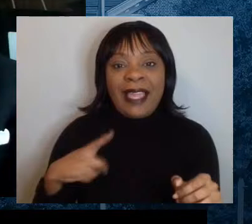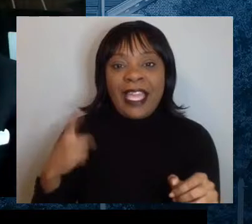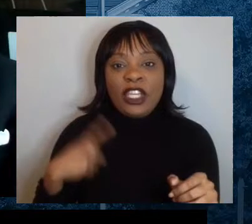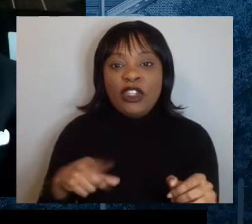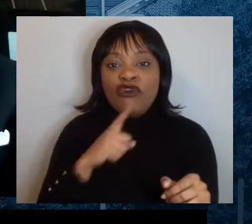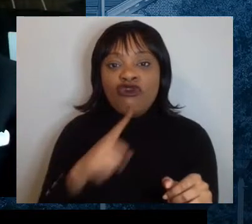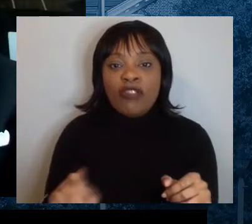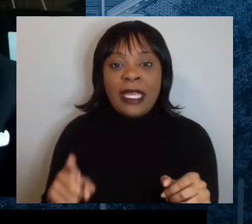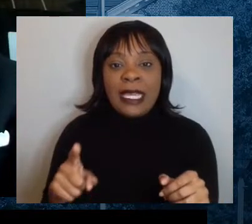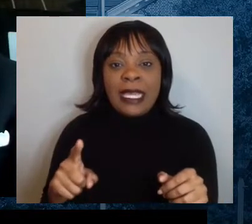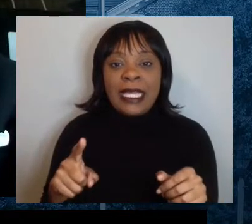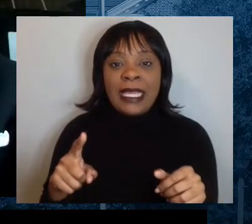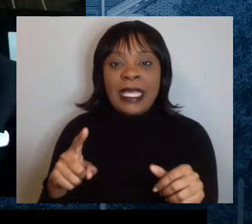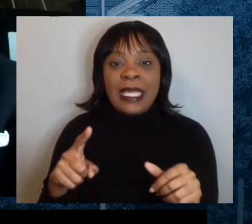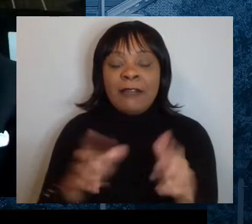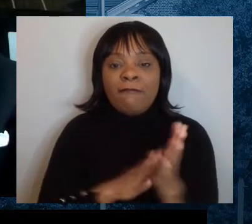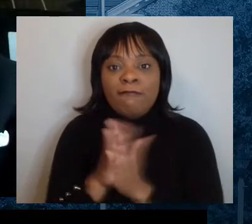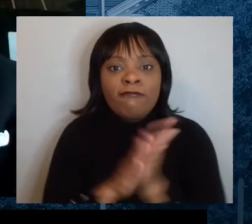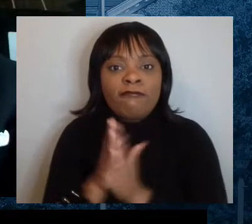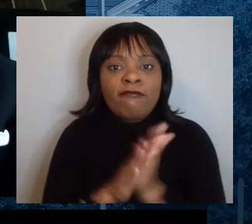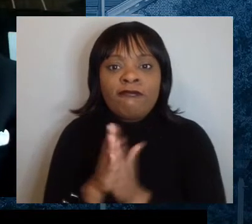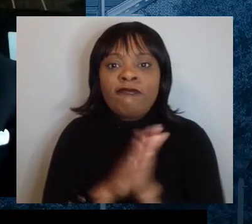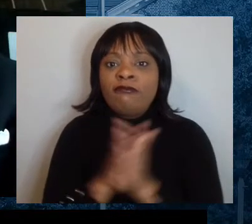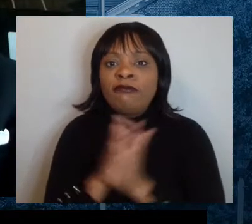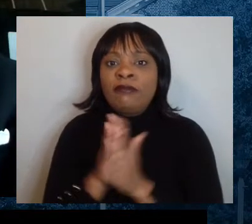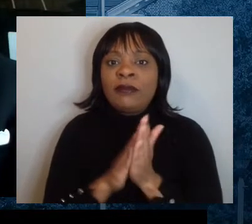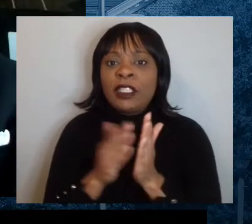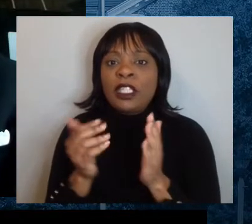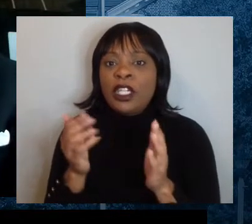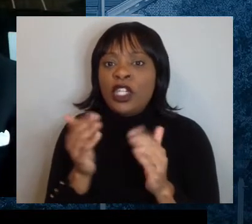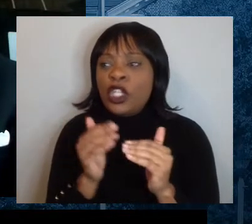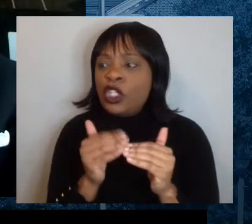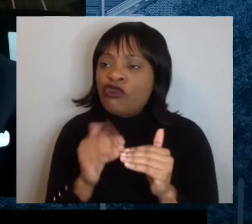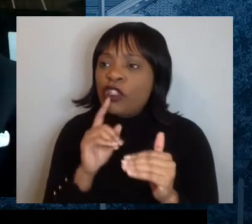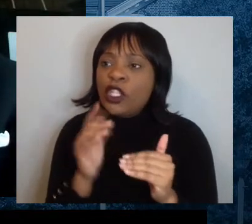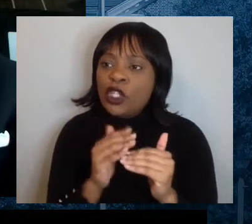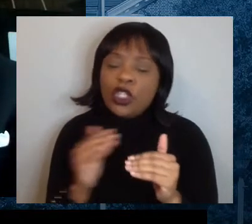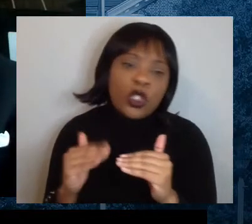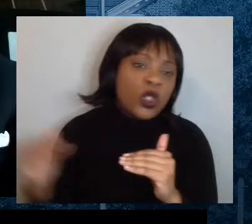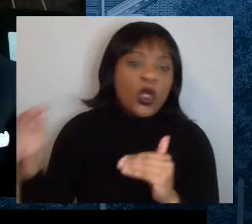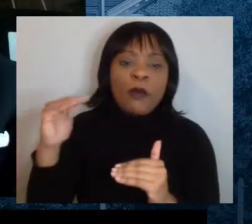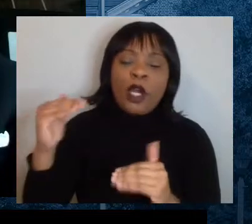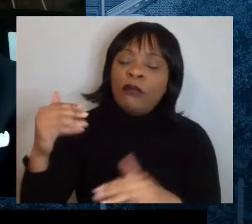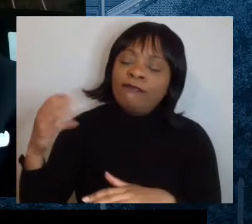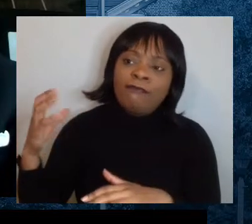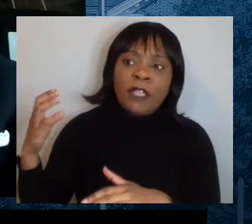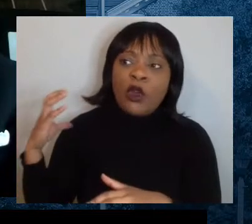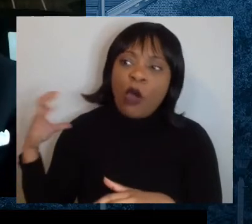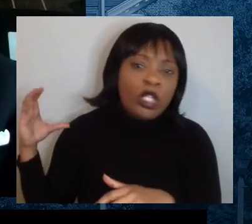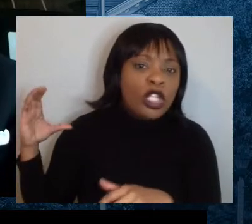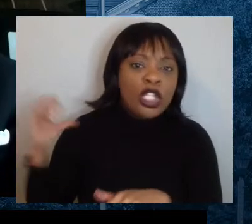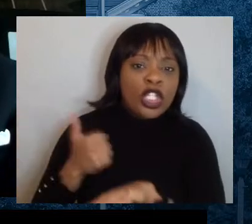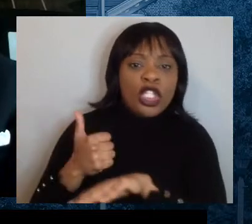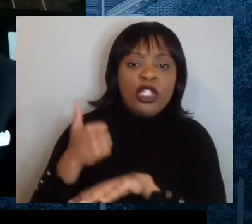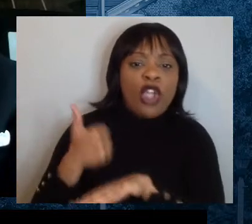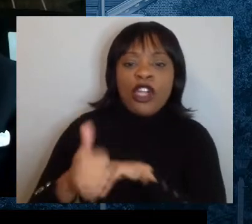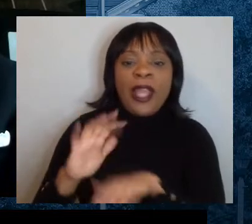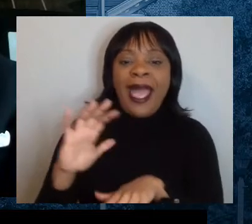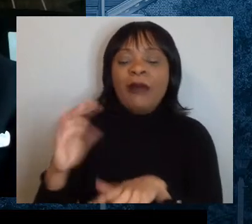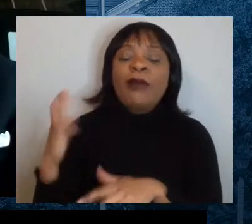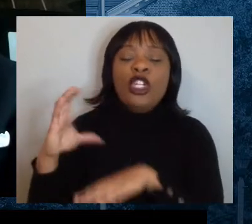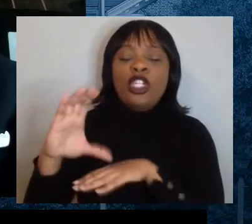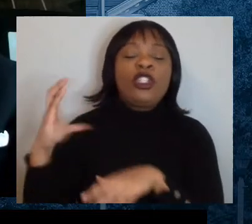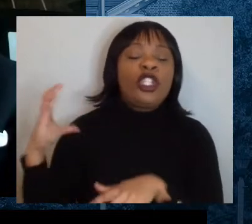our library capital campaign here in our state. Yesterday, I went